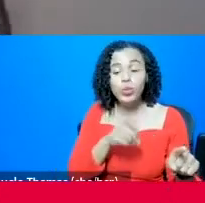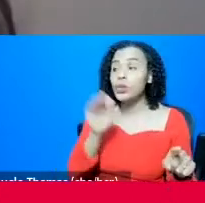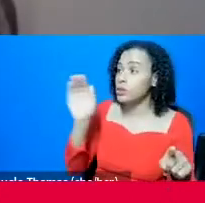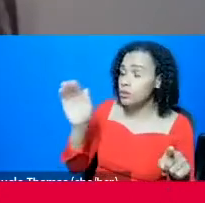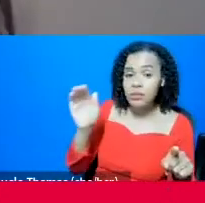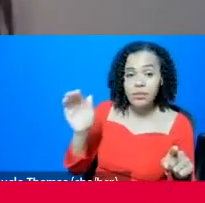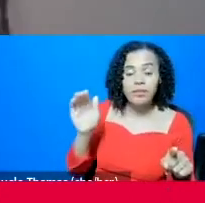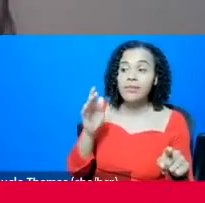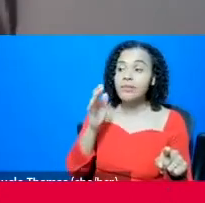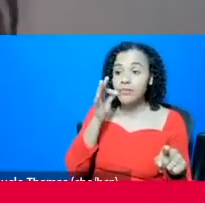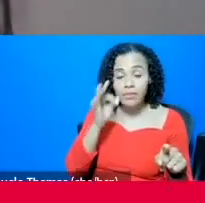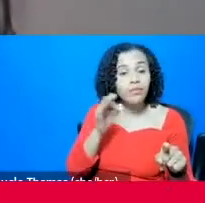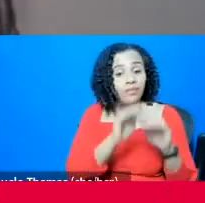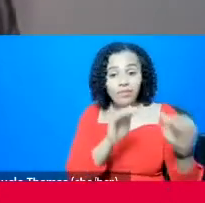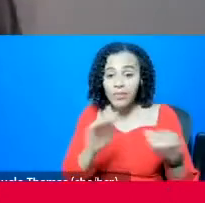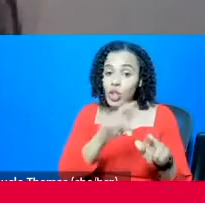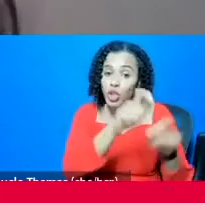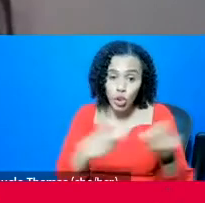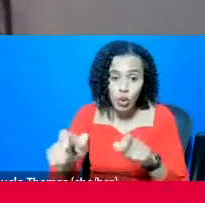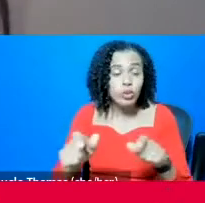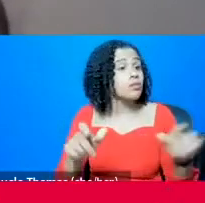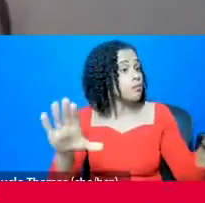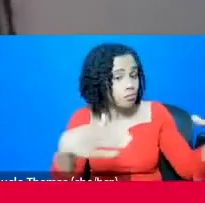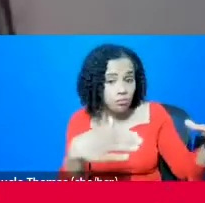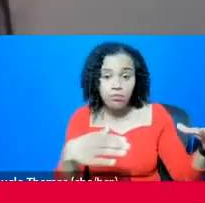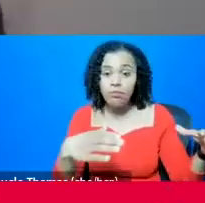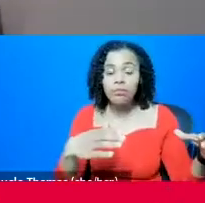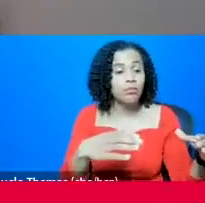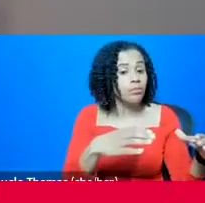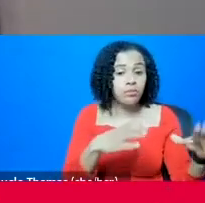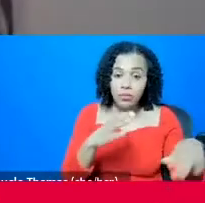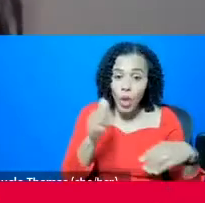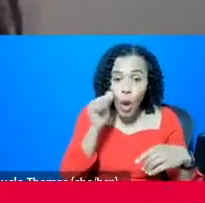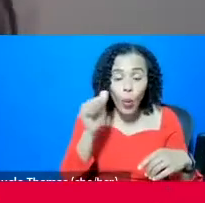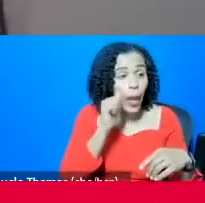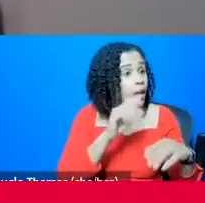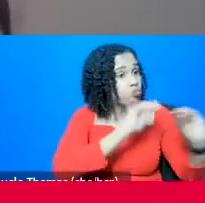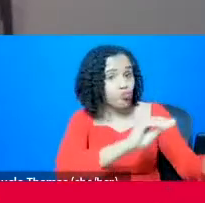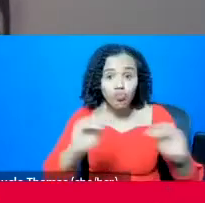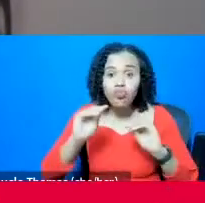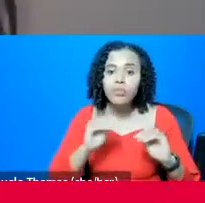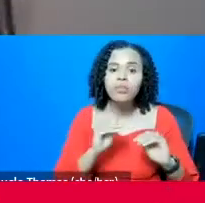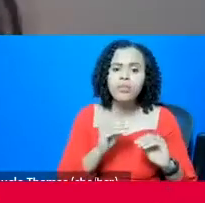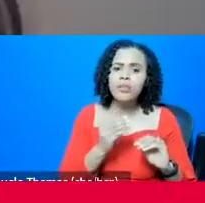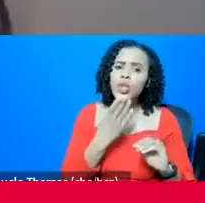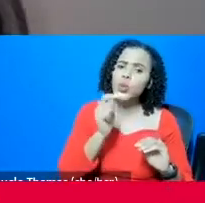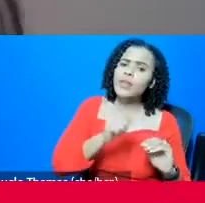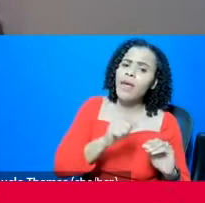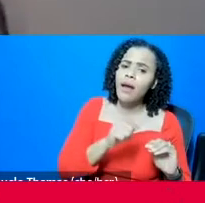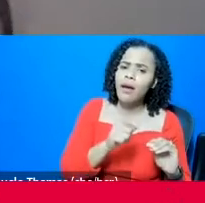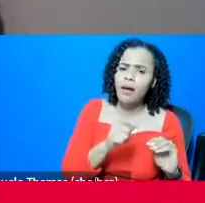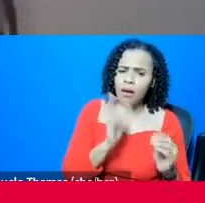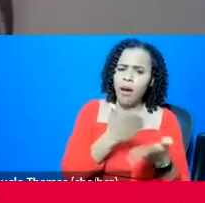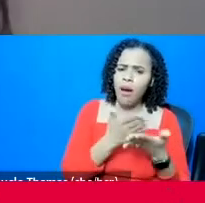mass population of students, the student body, if you are able to use the students' union to raise awareness of a certain topic to utilize their platforms, I feel like that's